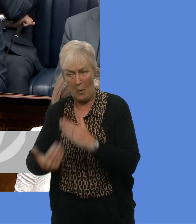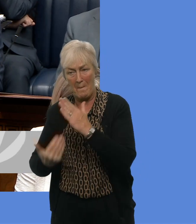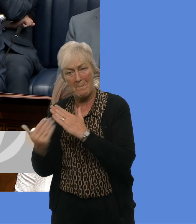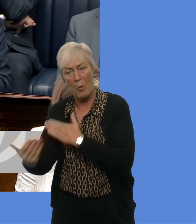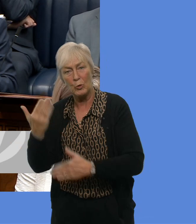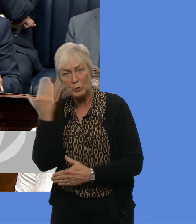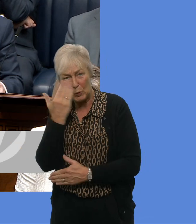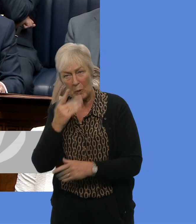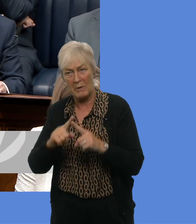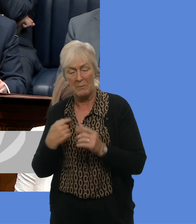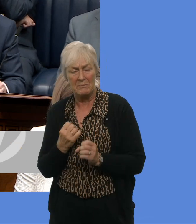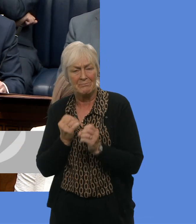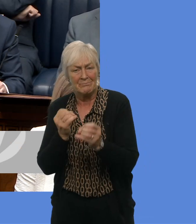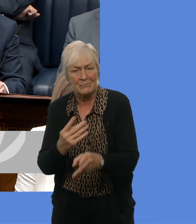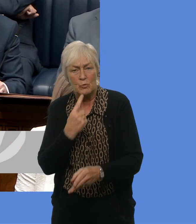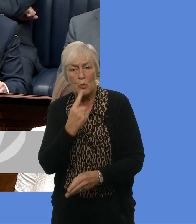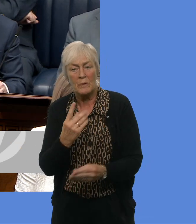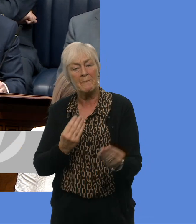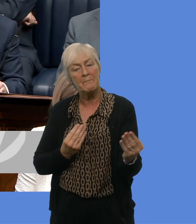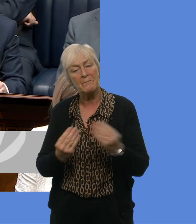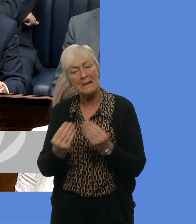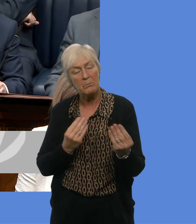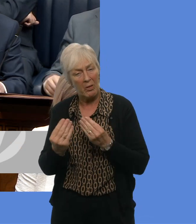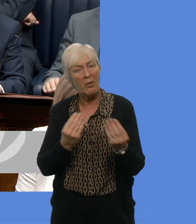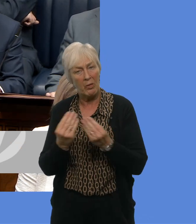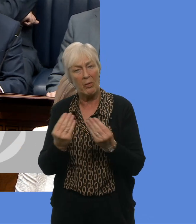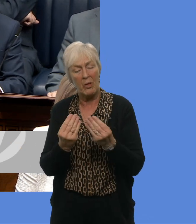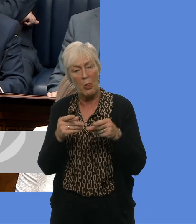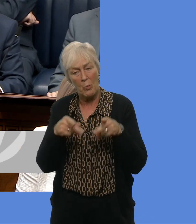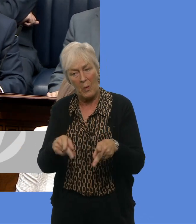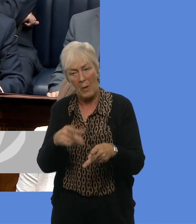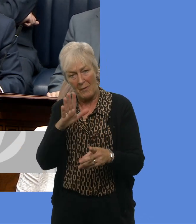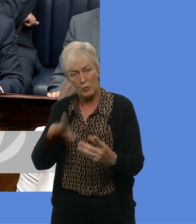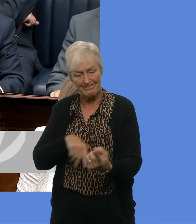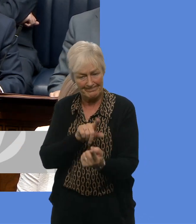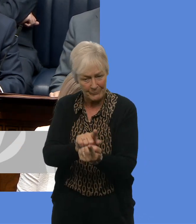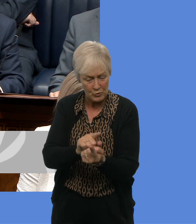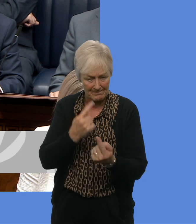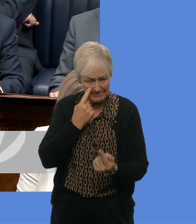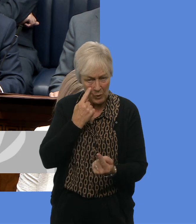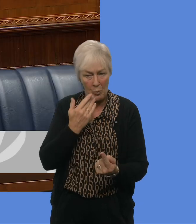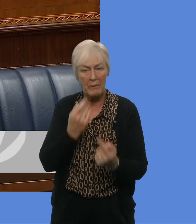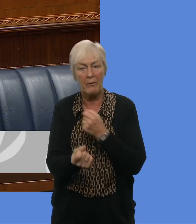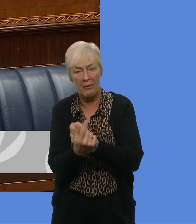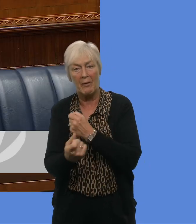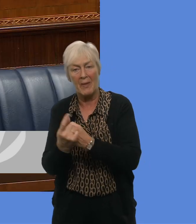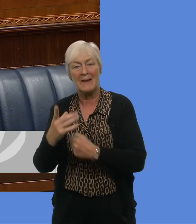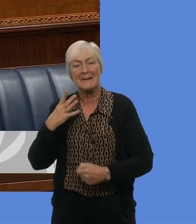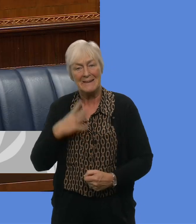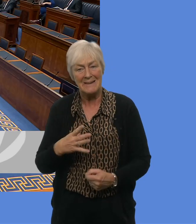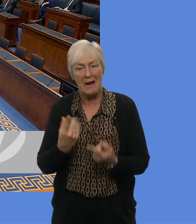But I think I've outlined, Mr. Speaker, the flexible nature in the way in which we would approach these matters as a need would arise. Cara